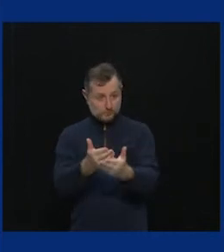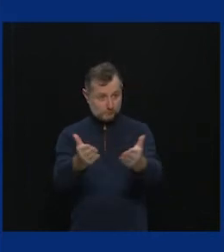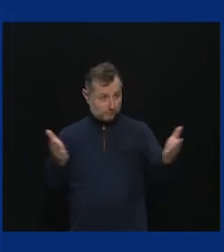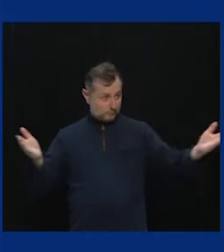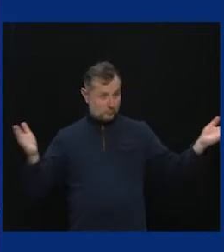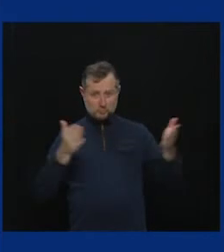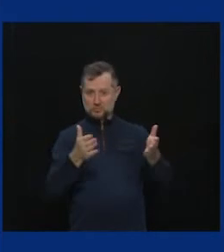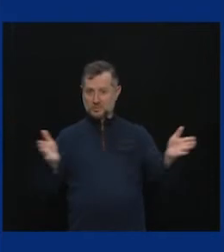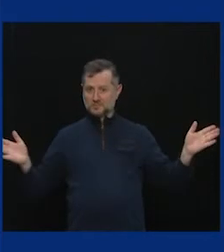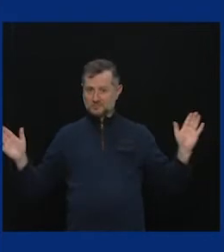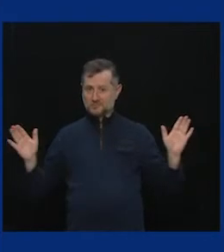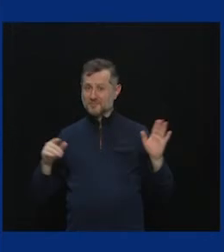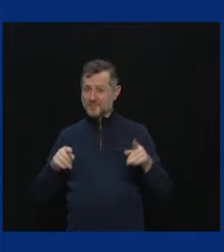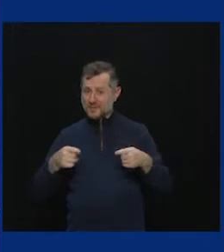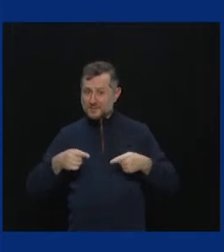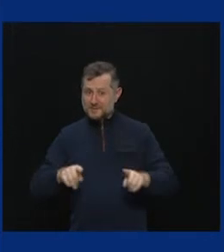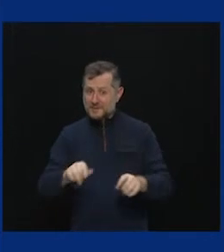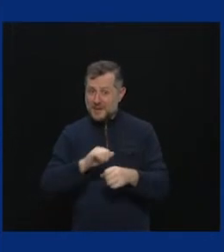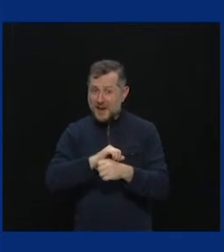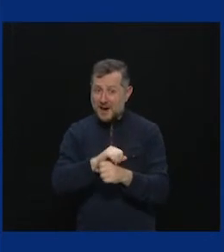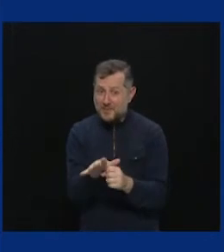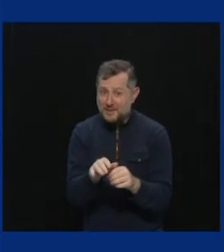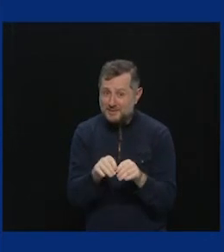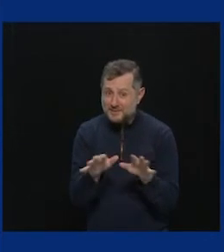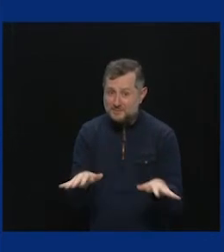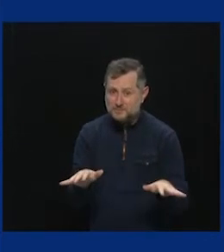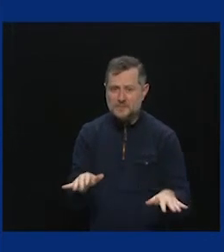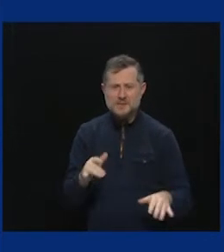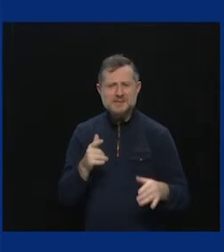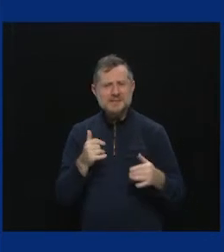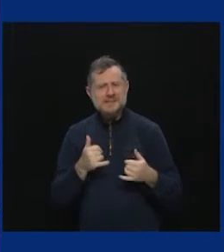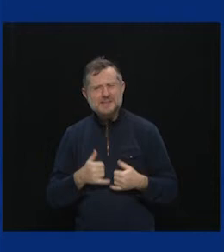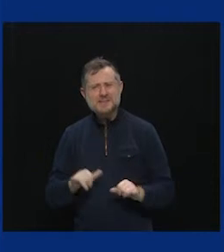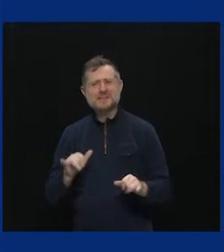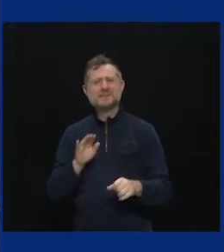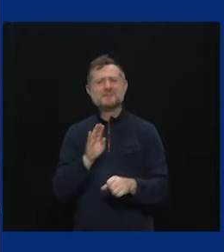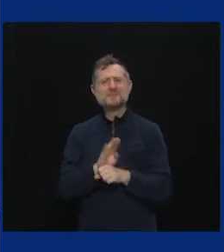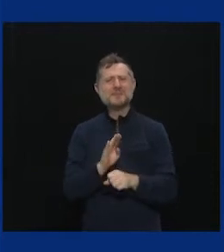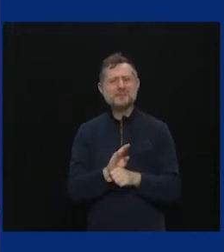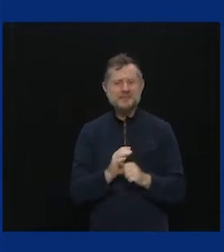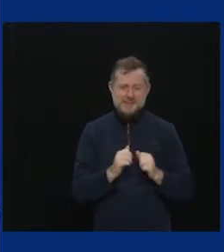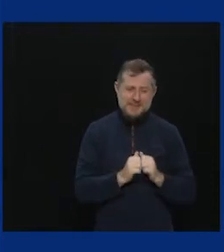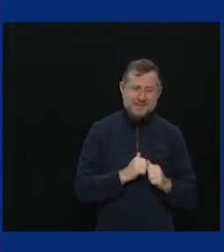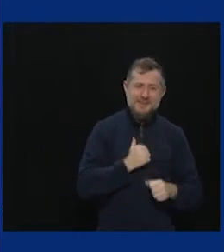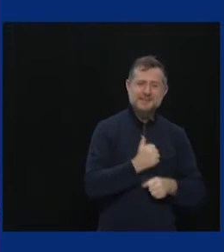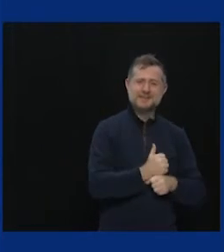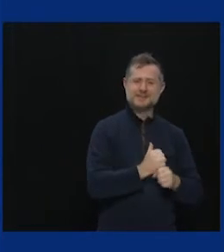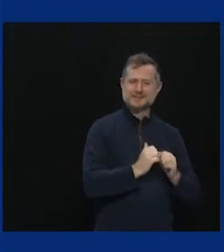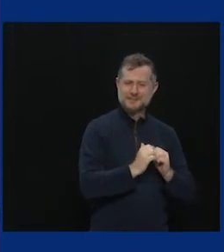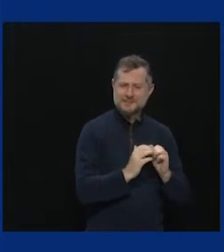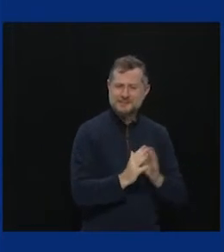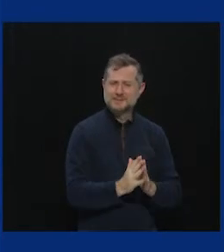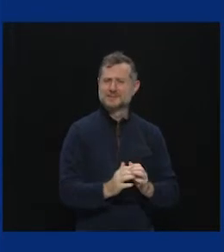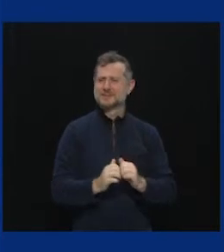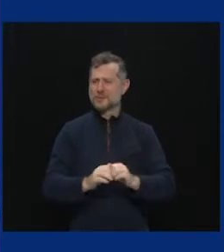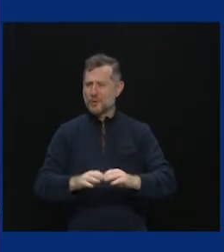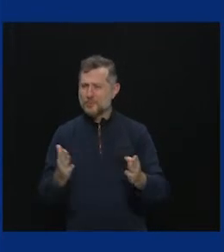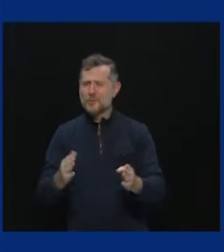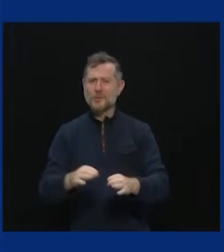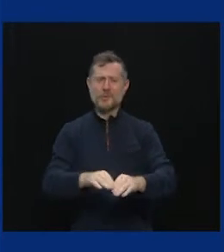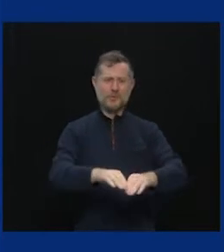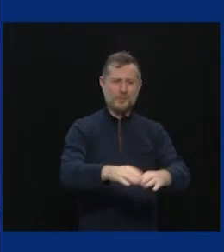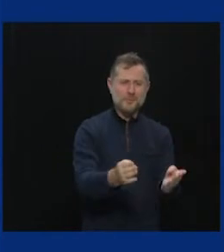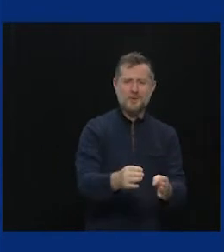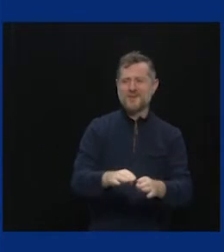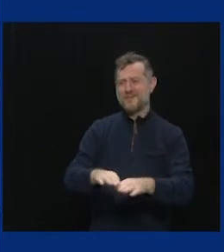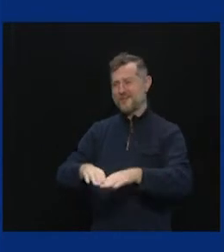pandemic, we still opening businesses. We still have many opening businesses. And we want to make